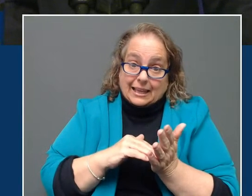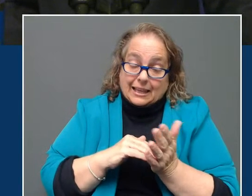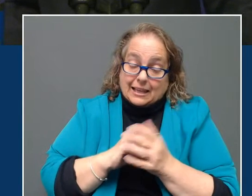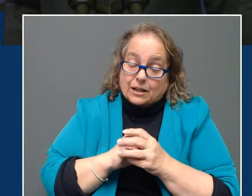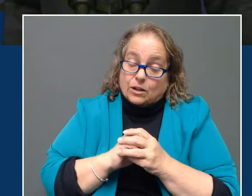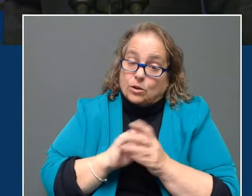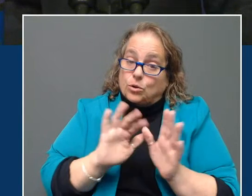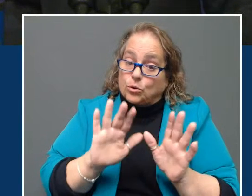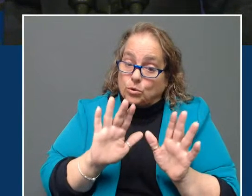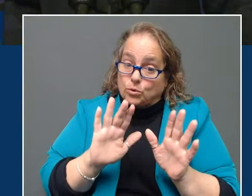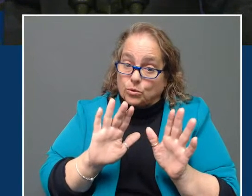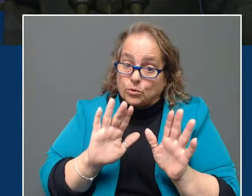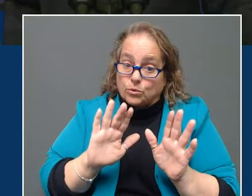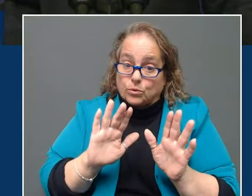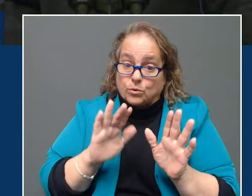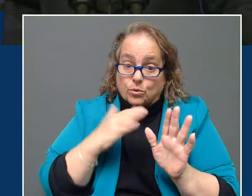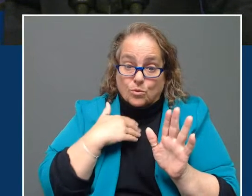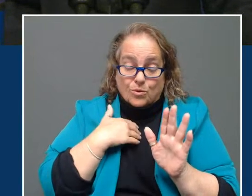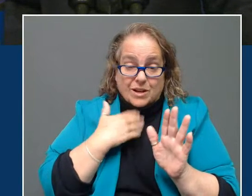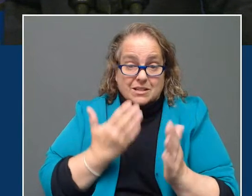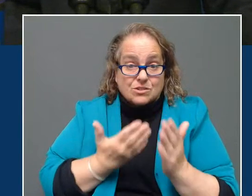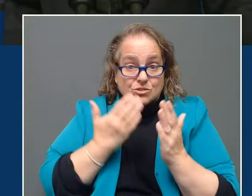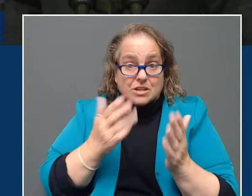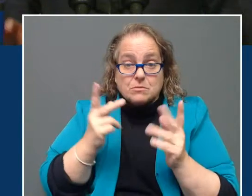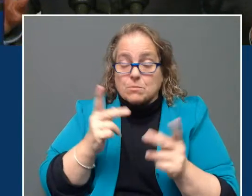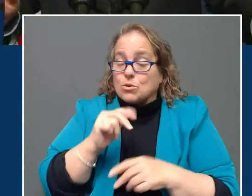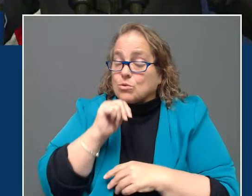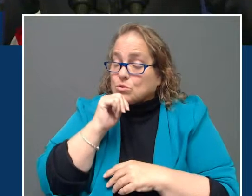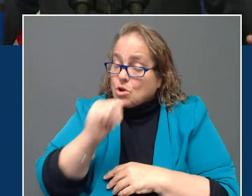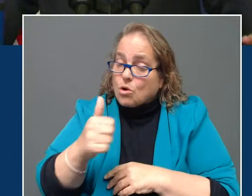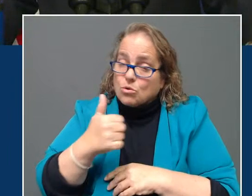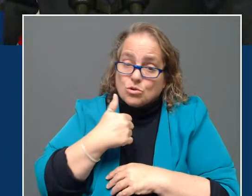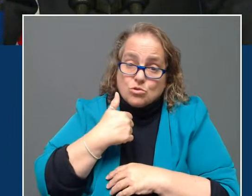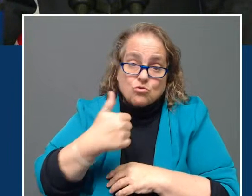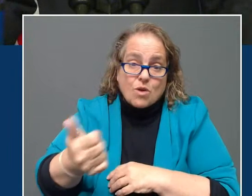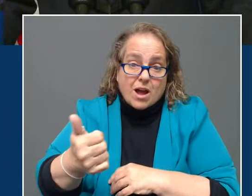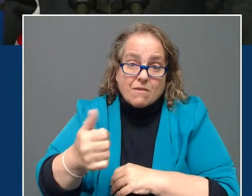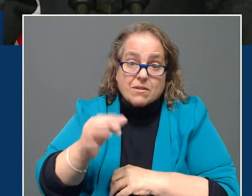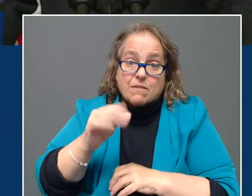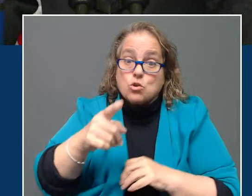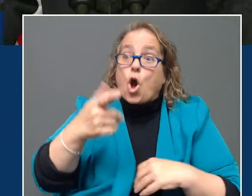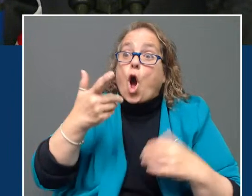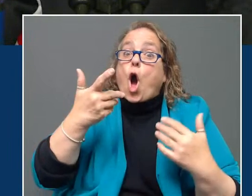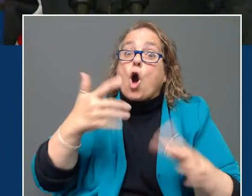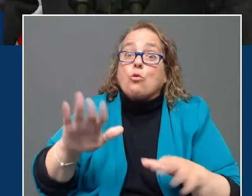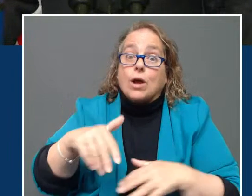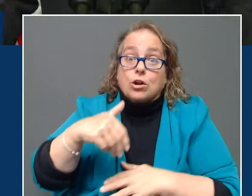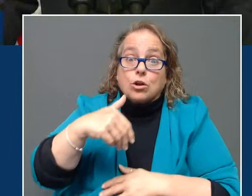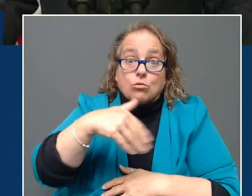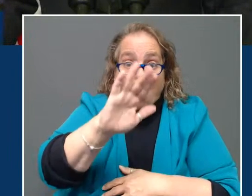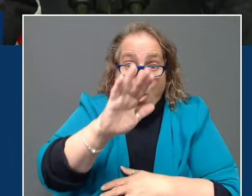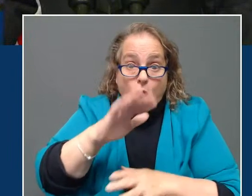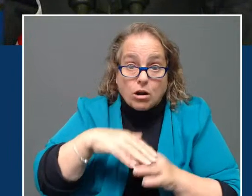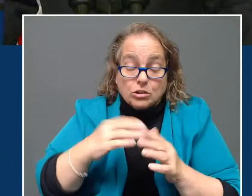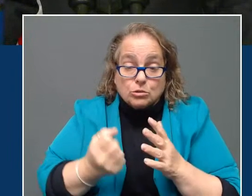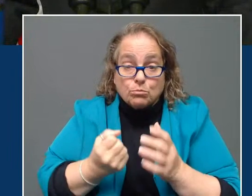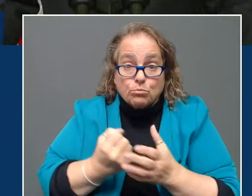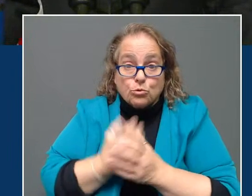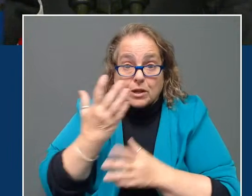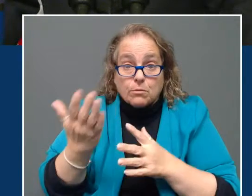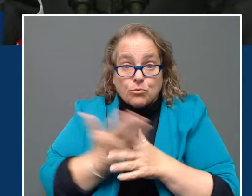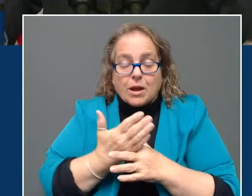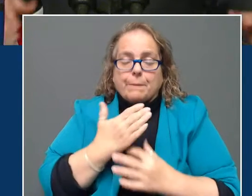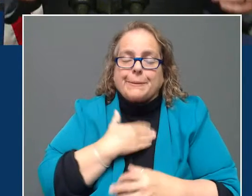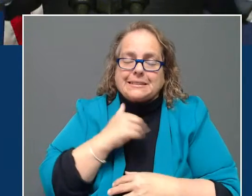suggesting that people do not engage in non-essential travel, but if you're going or if you're already gone, please act like you're here. Wear your mask when you're